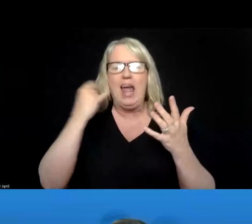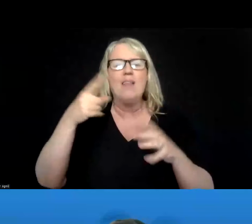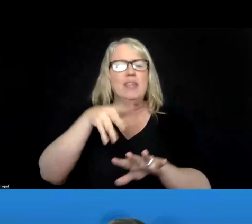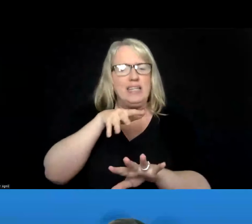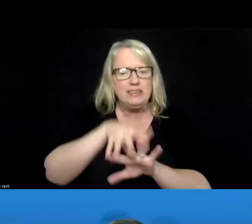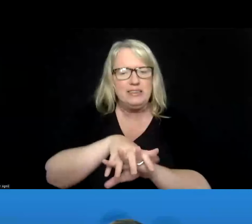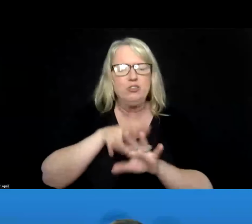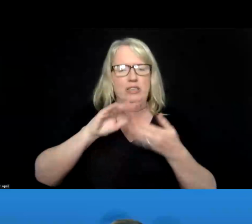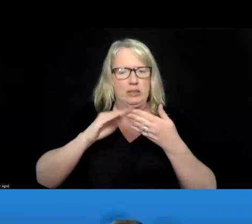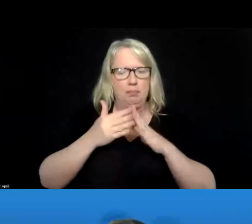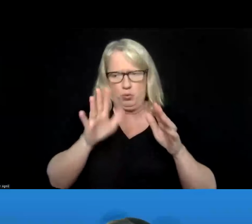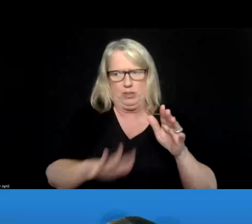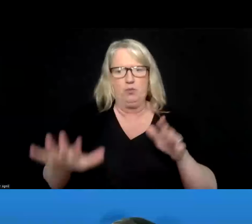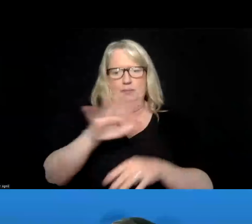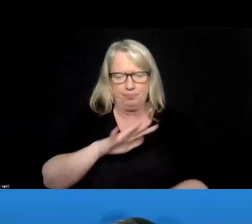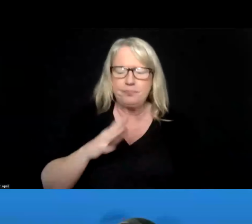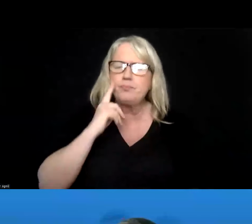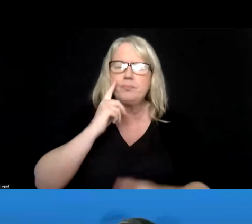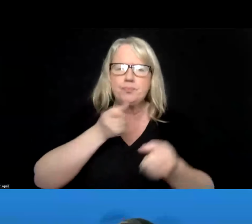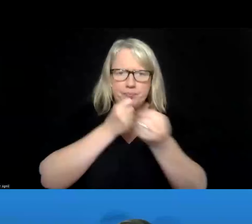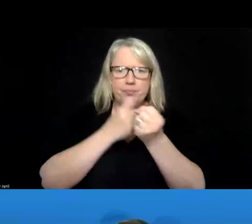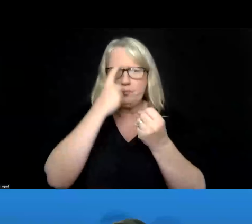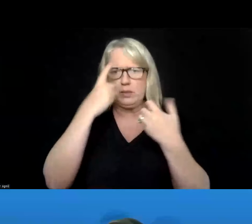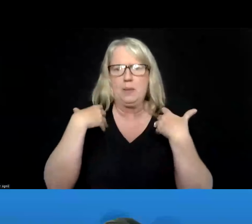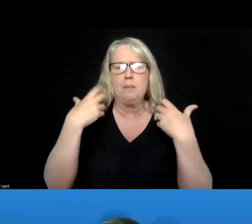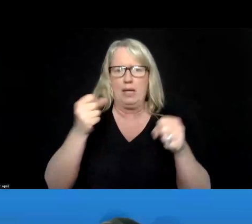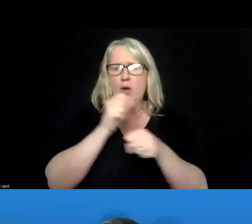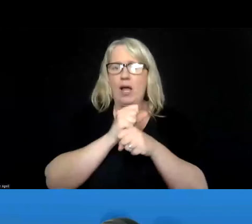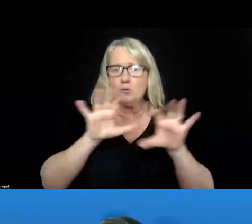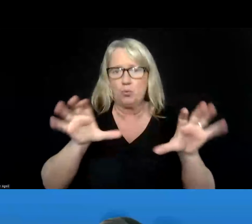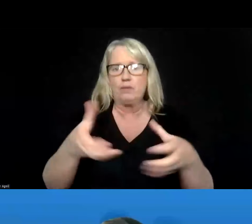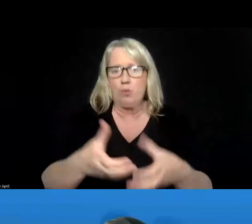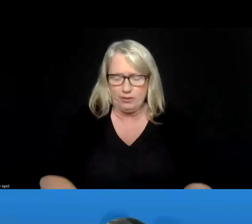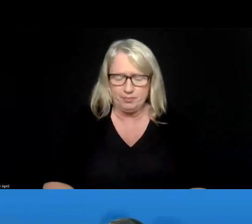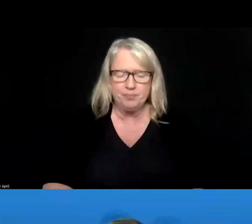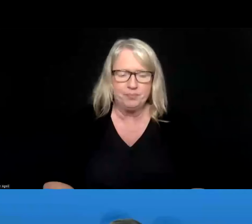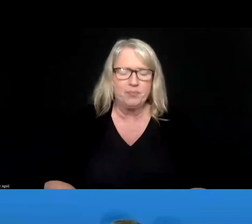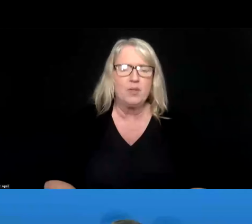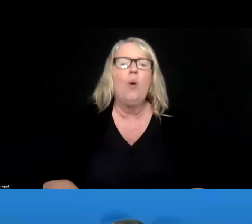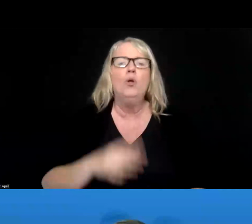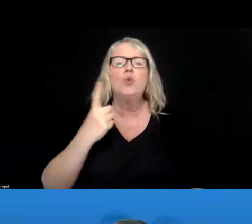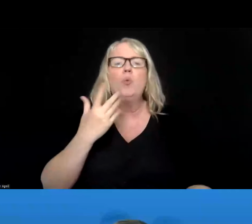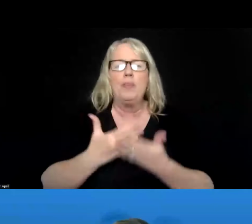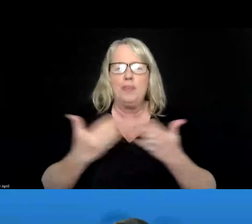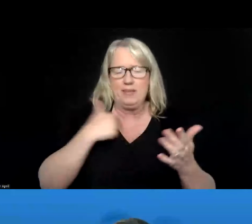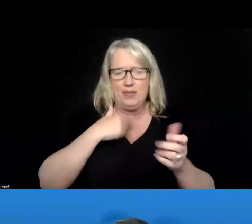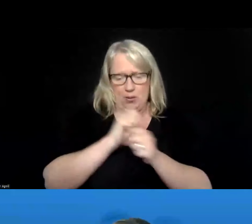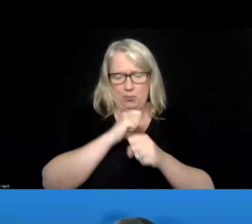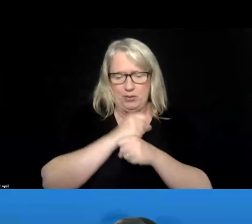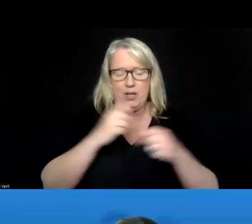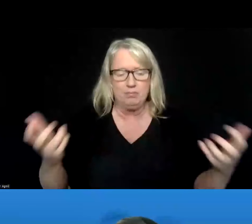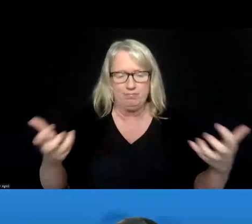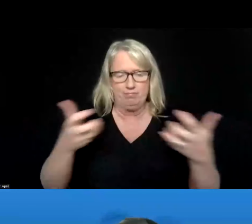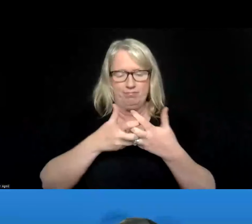within those borders, and we support the mental health workforce there. One of the products that we created in partnership with